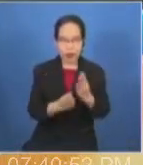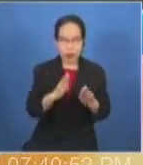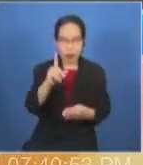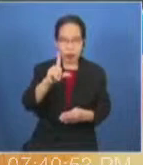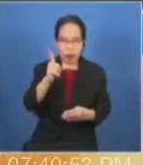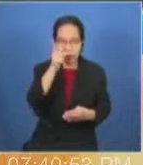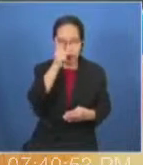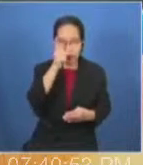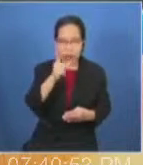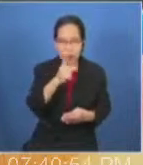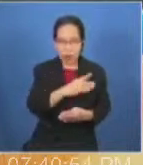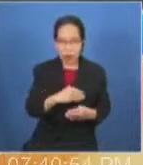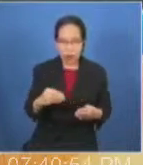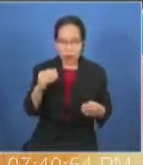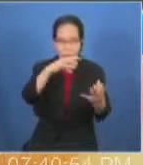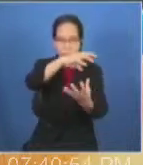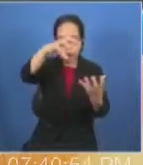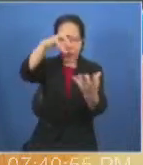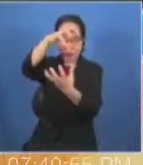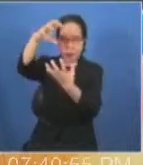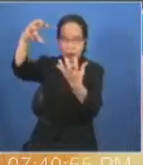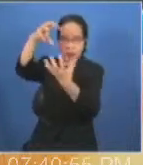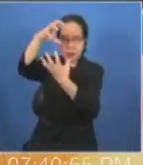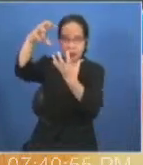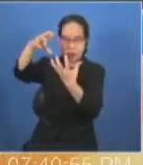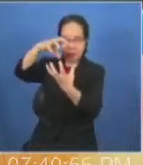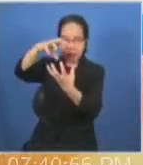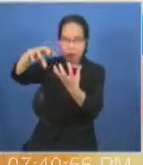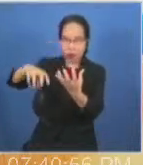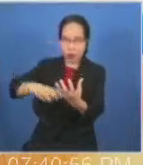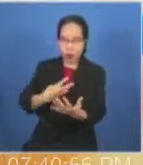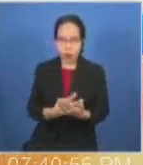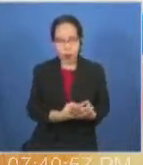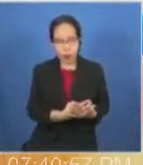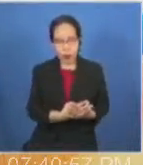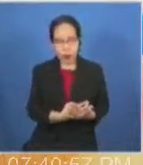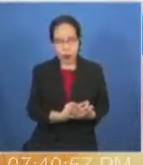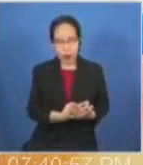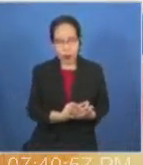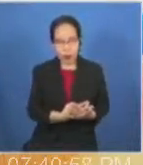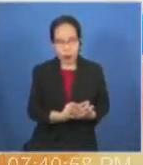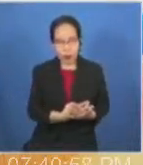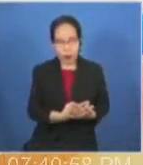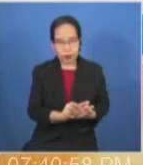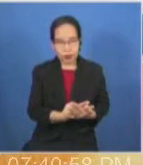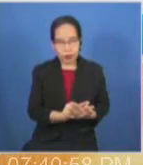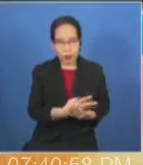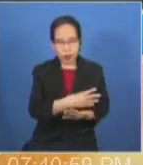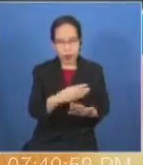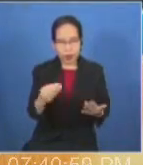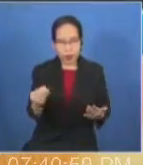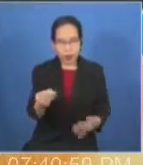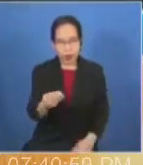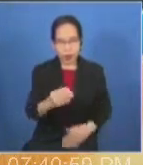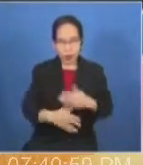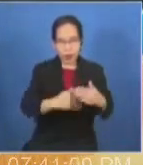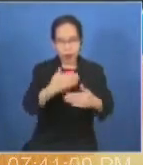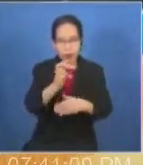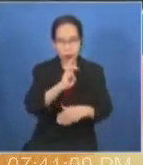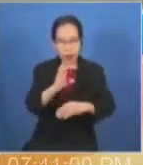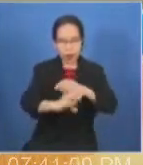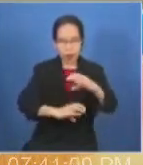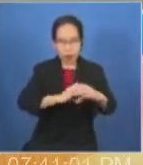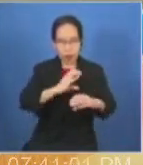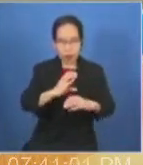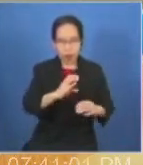form, it becomes liquid, and clouds are formed. And the last process